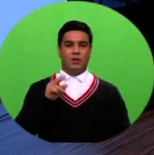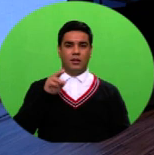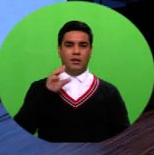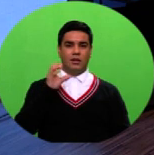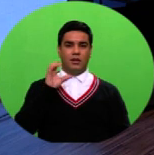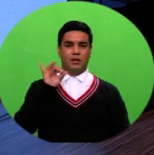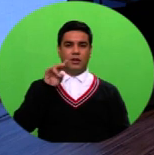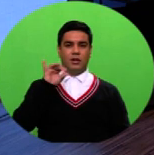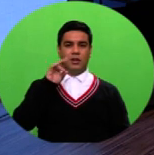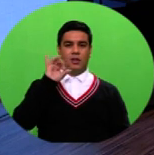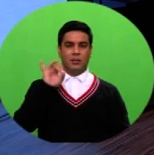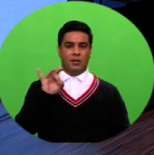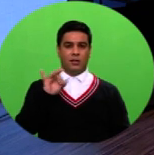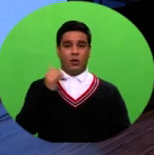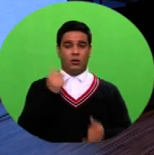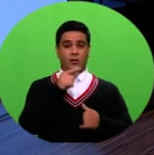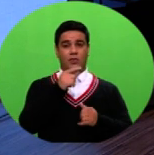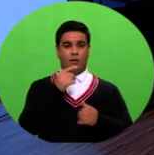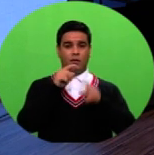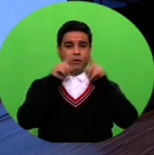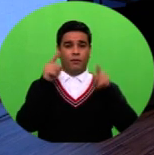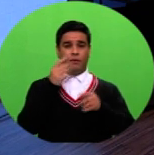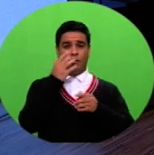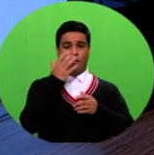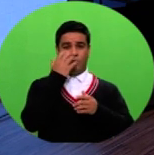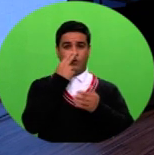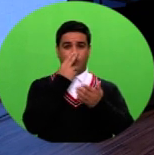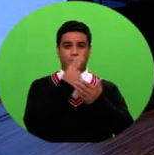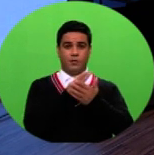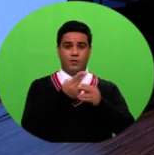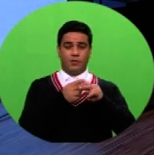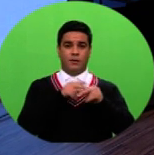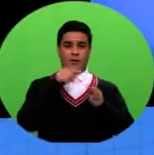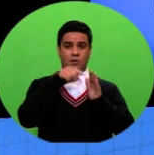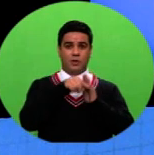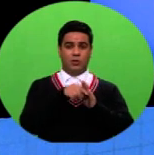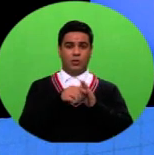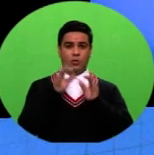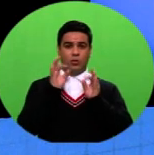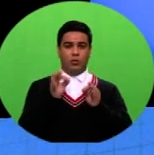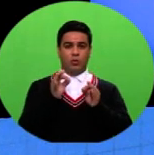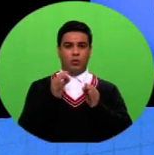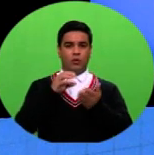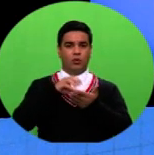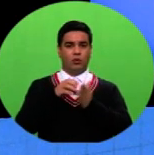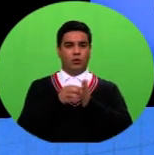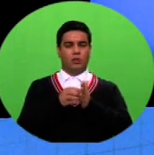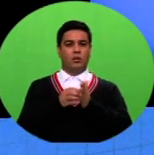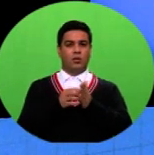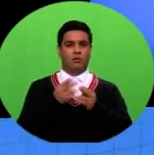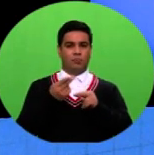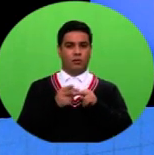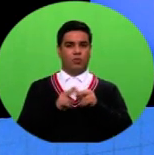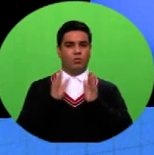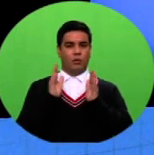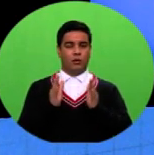yoyilmasi. Silindr ham 2 ta asosga ega bo'lib, yon-yoqlari to'g'ri 4 burchakdan iborat bo'ladi. Mana